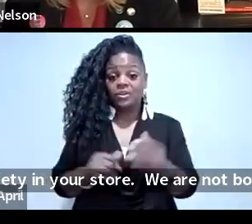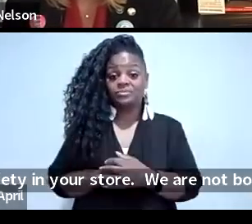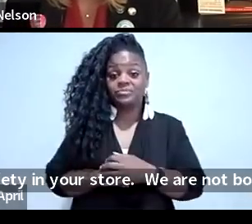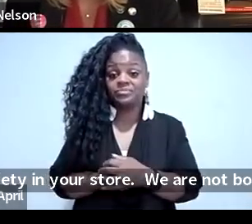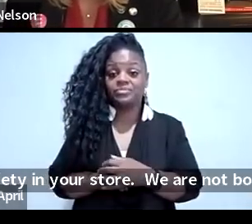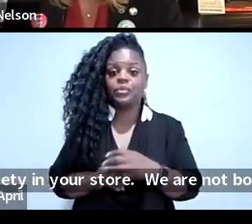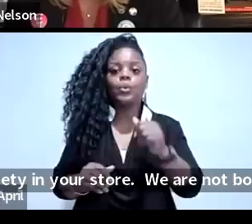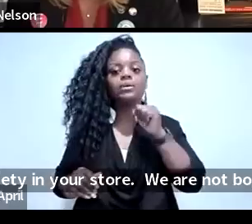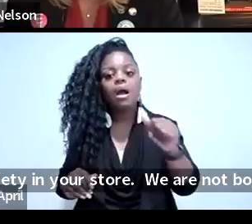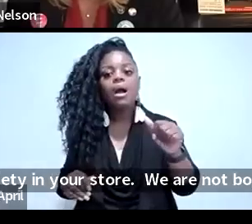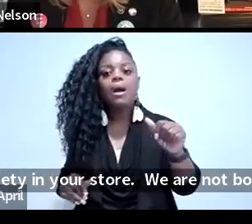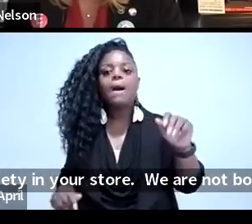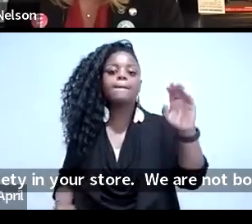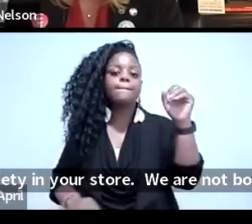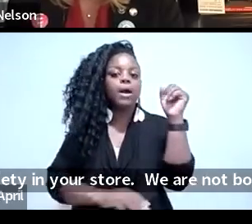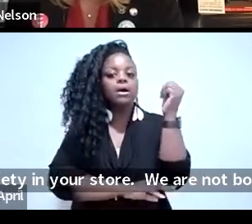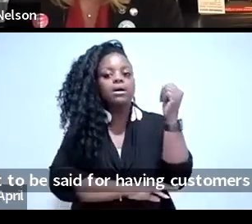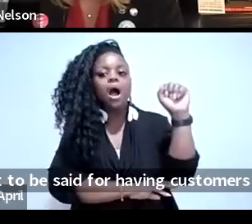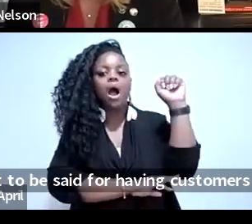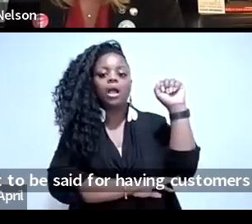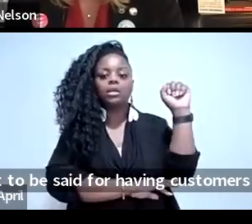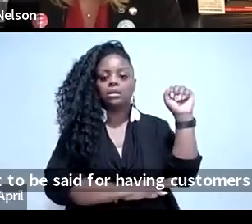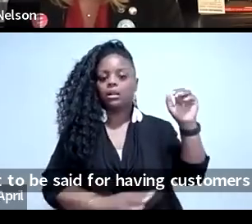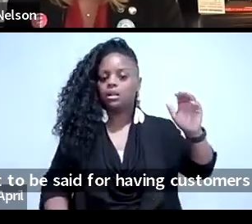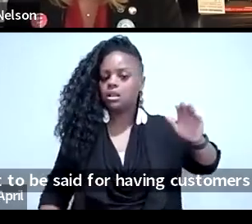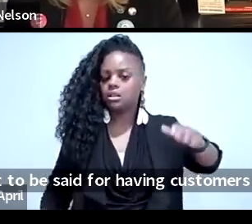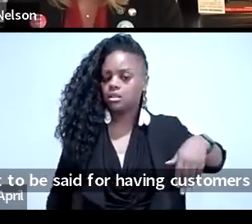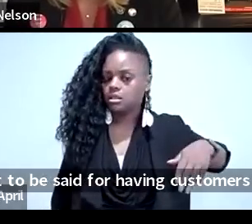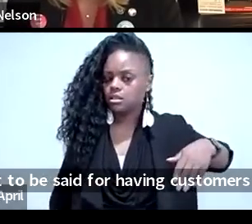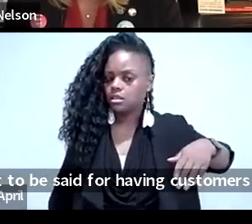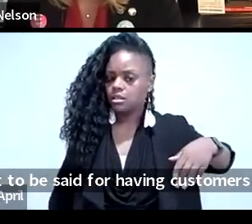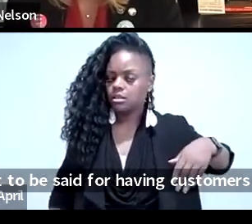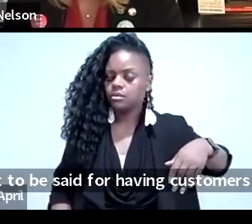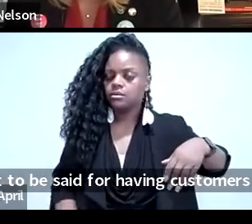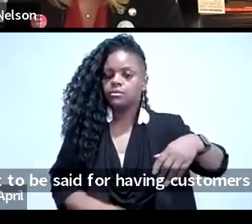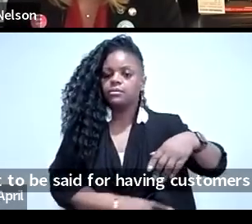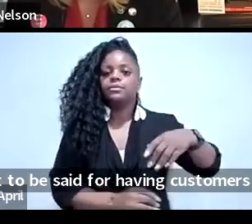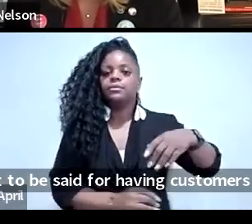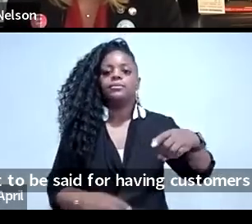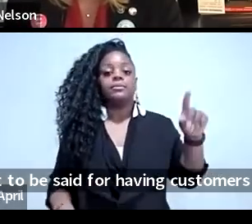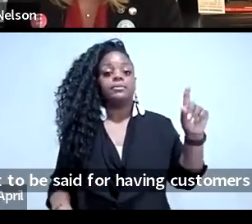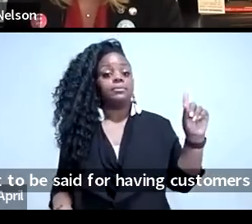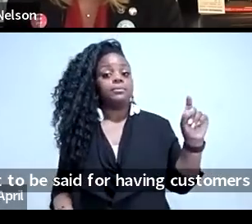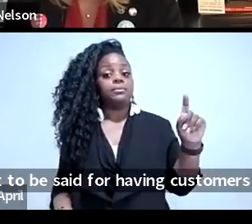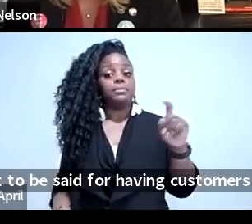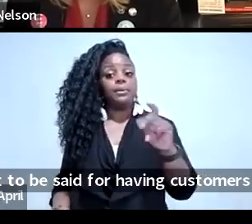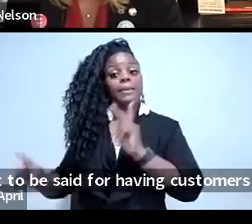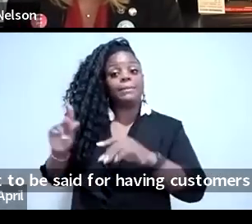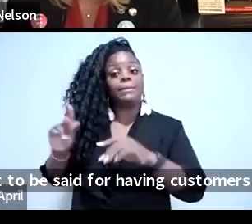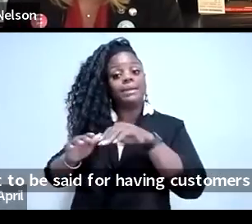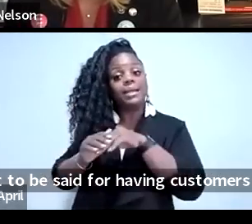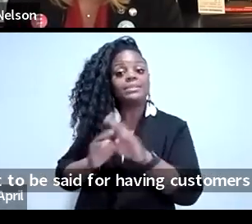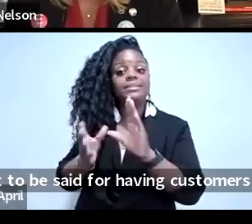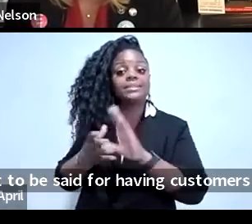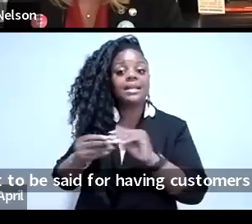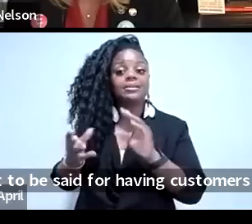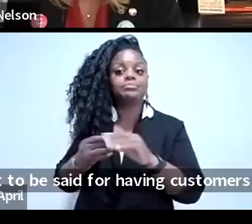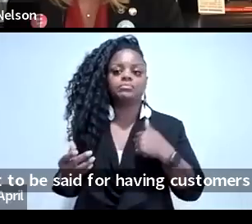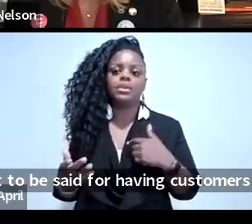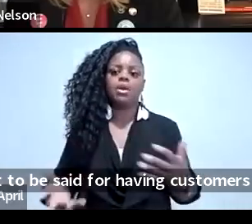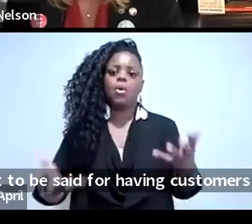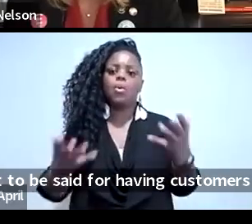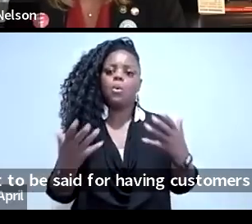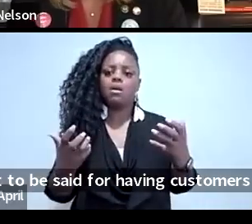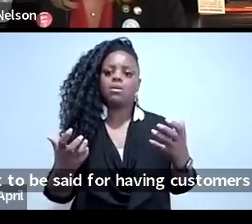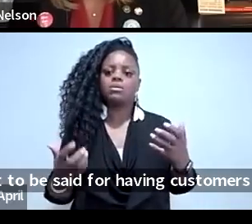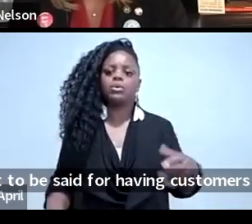and order, you know, a union strong coffee and say that they support us, because right now we're still seeing, you know, district managers